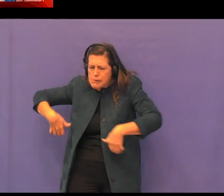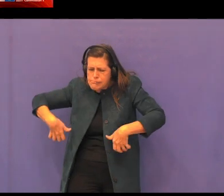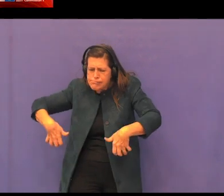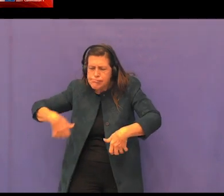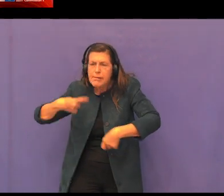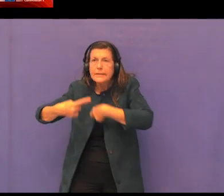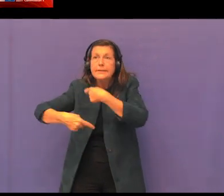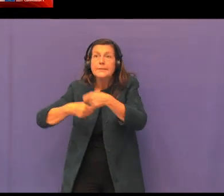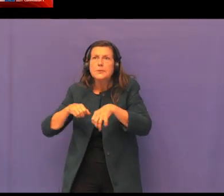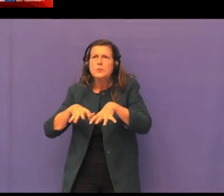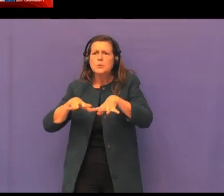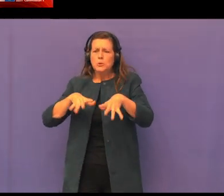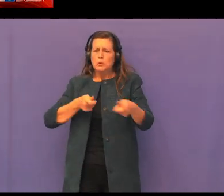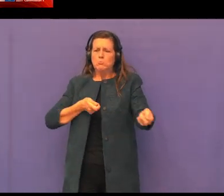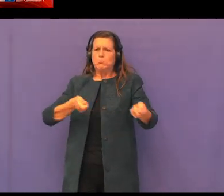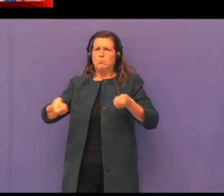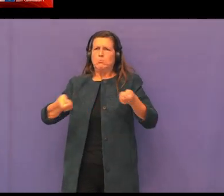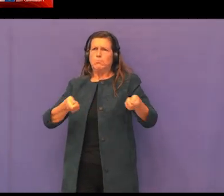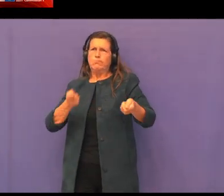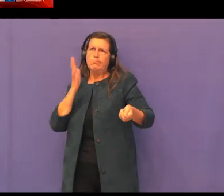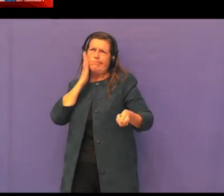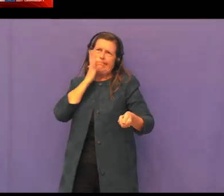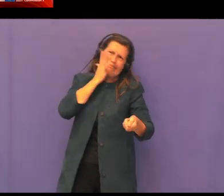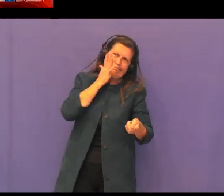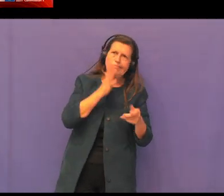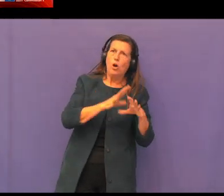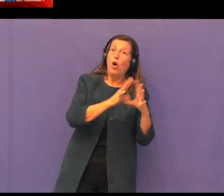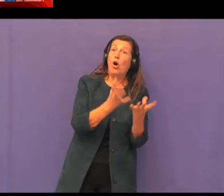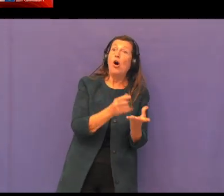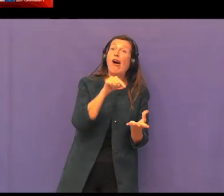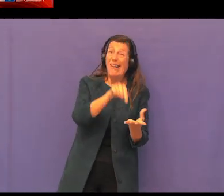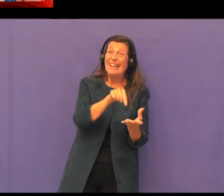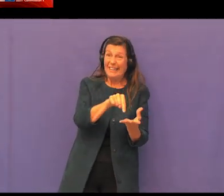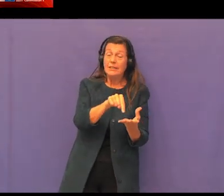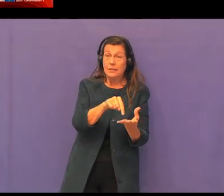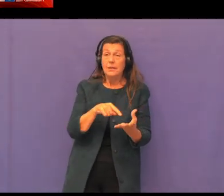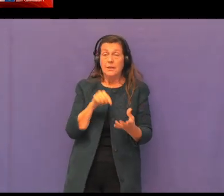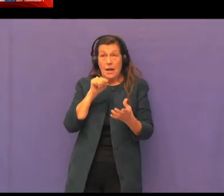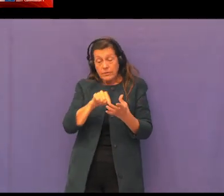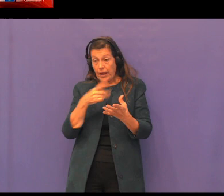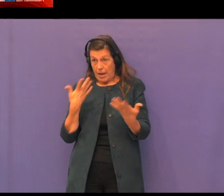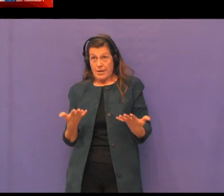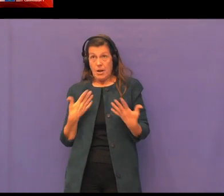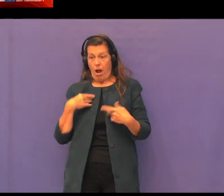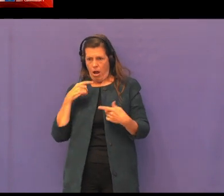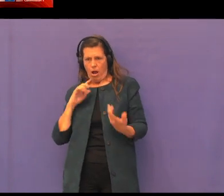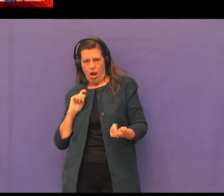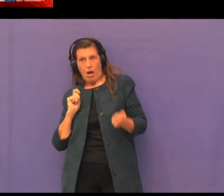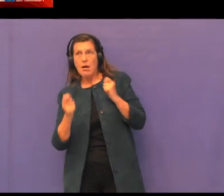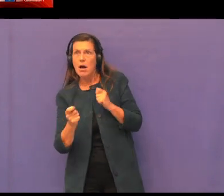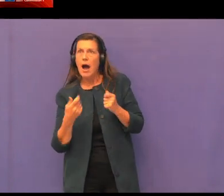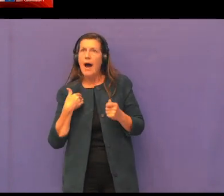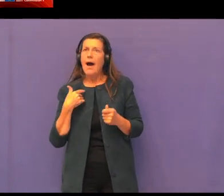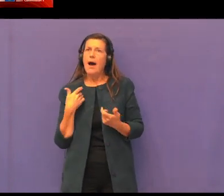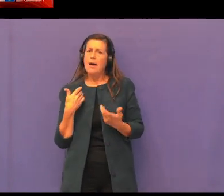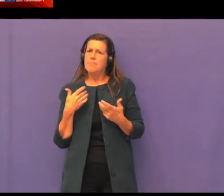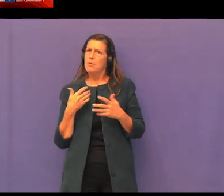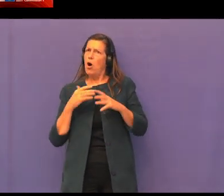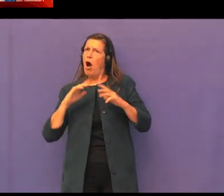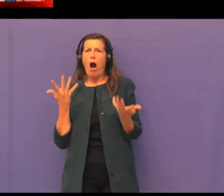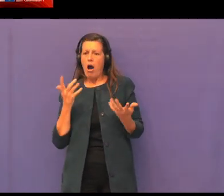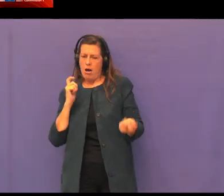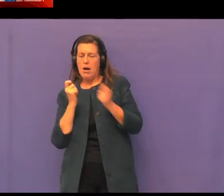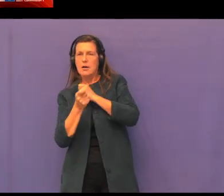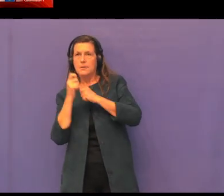are ahead of us. I would have talked more about deep time, but I realized I'm running out of human time, so I'm going to shut up